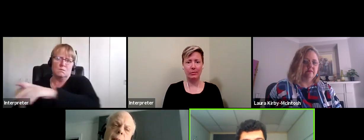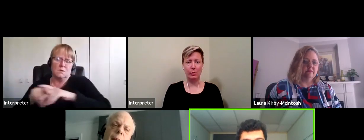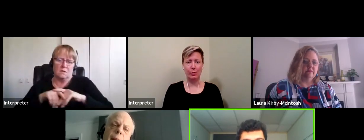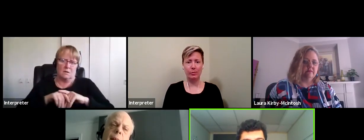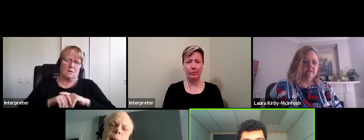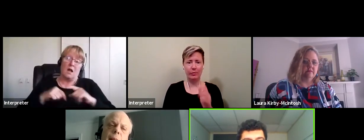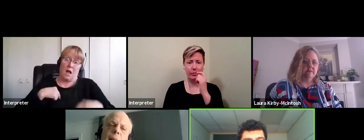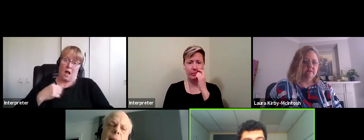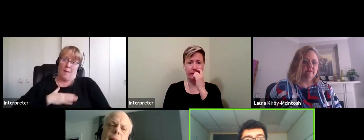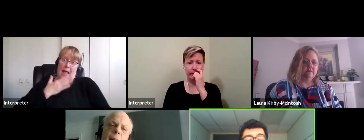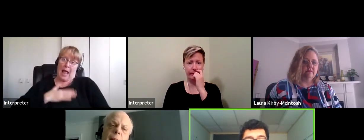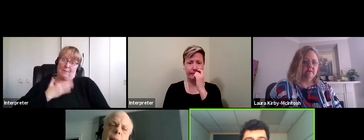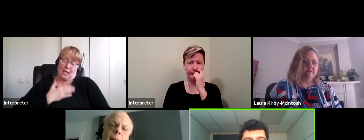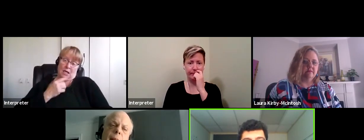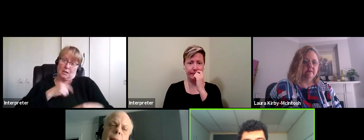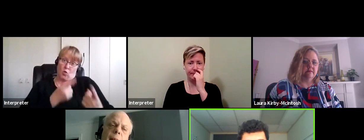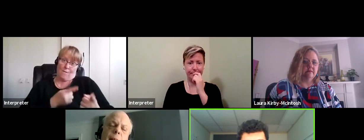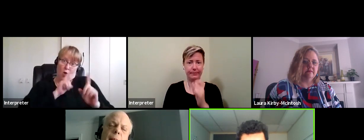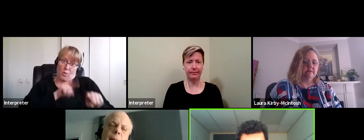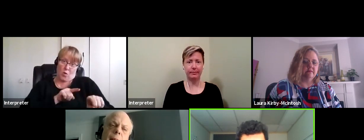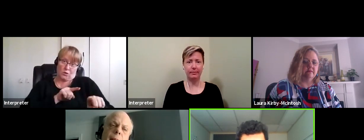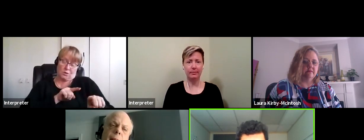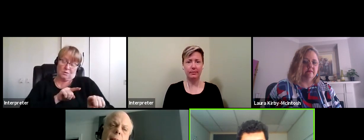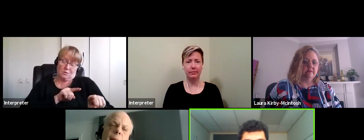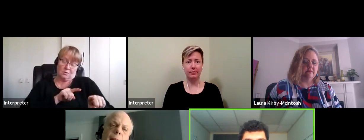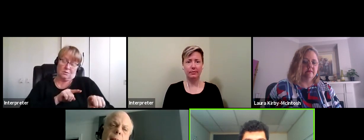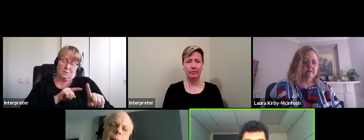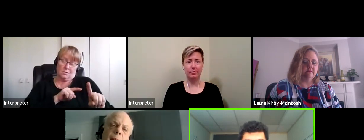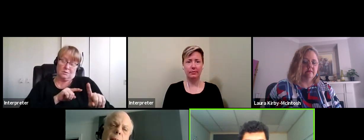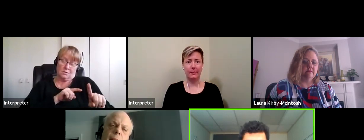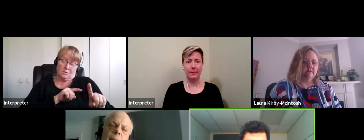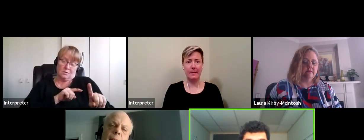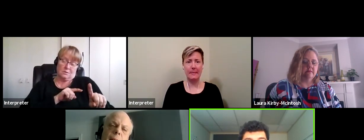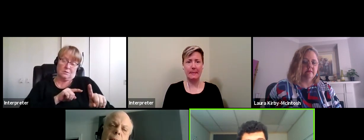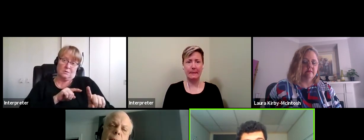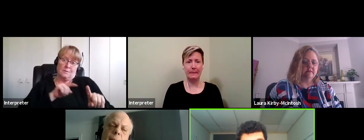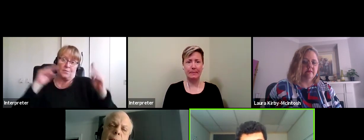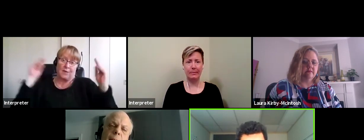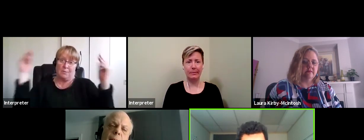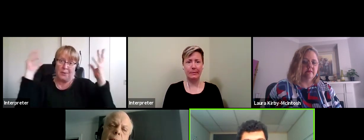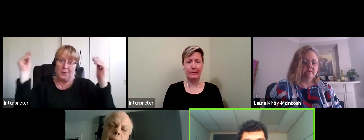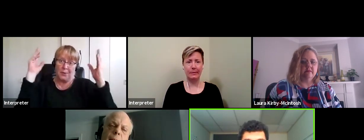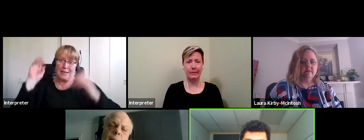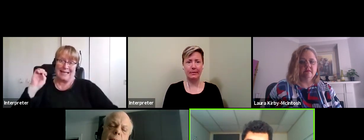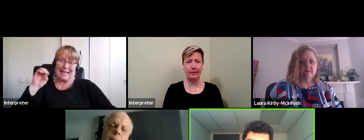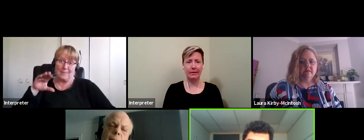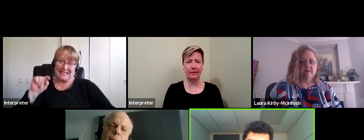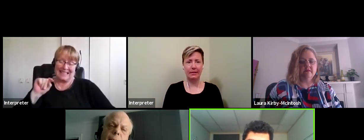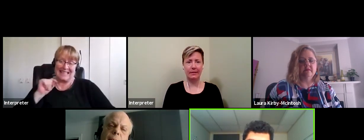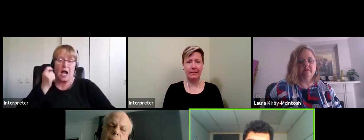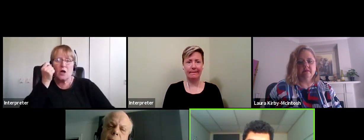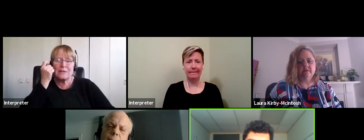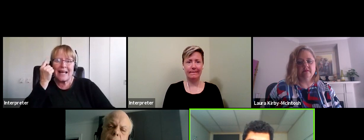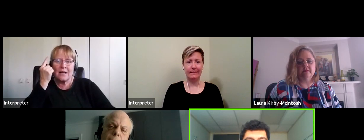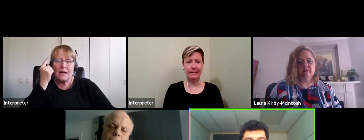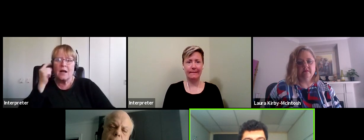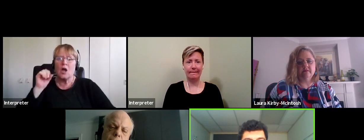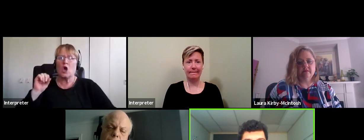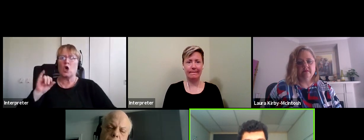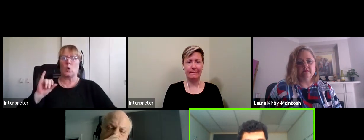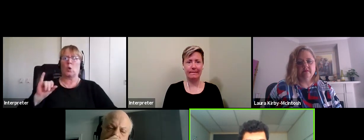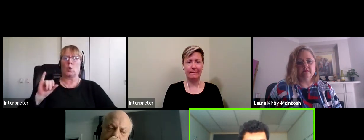to report that in many of the cases that I've heard about, the EMTs kind of see reason and say, okay, you can't necessarily